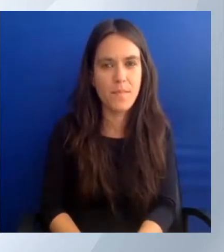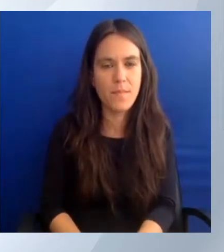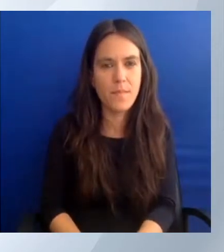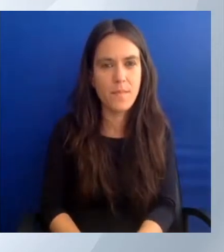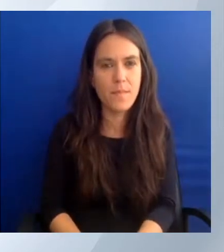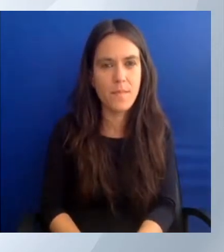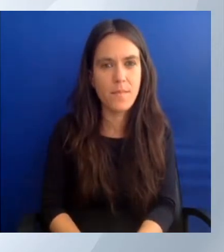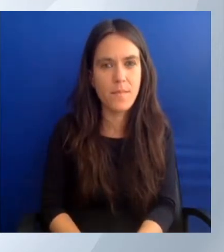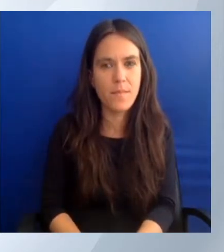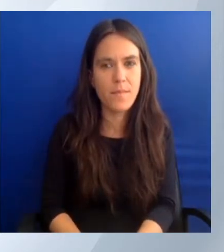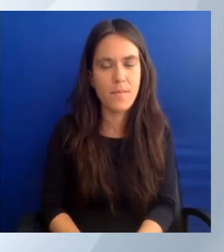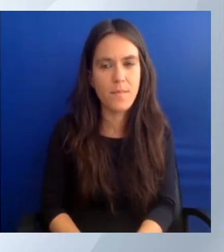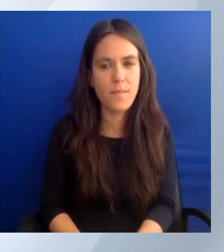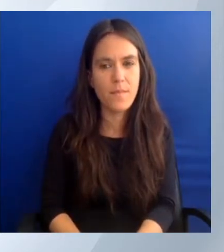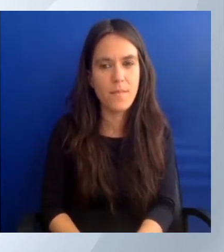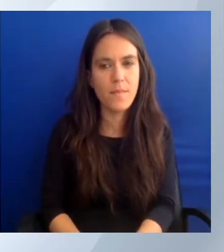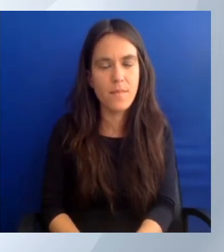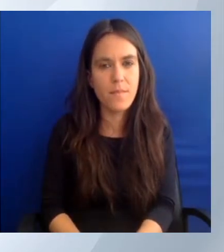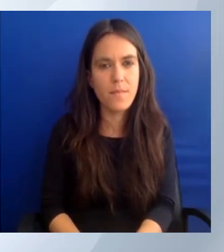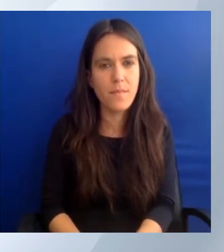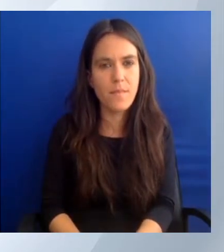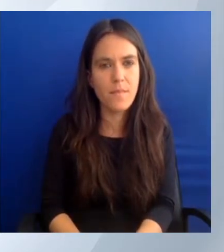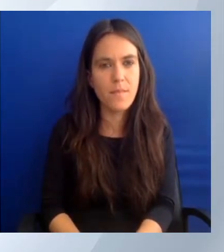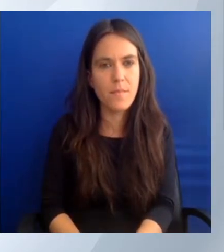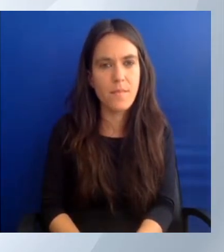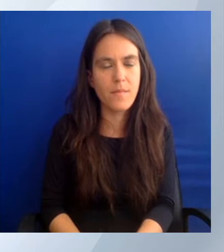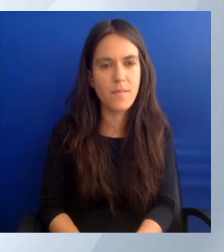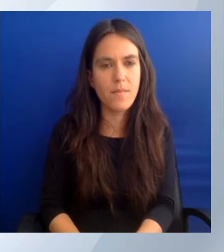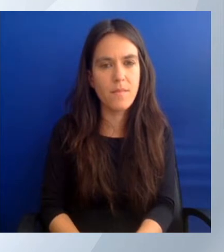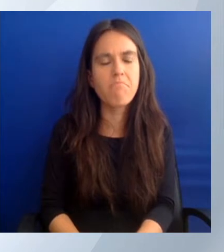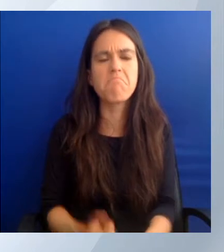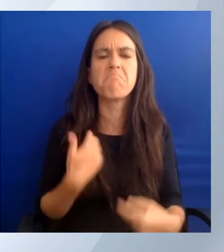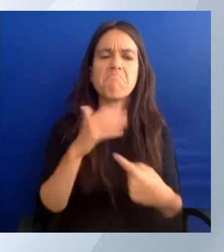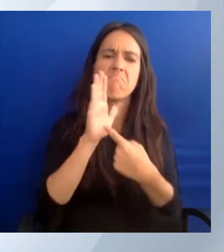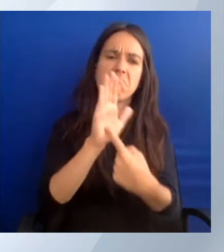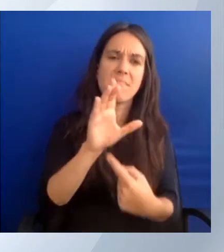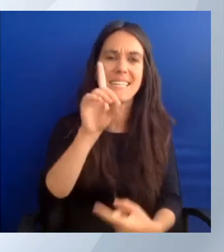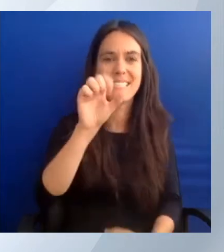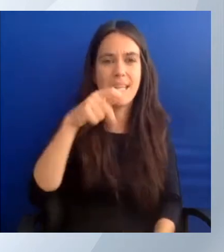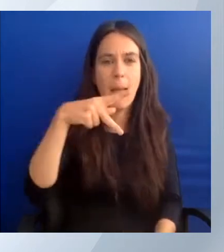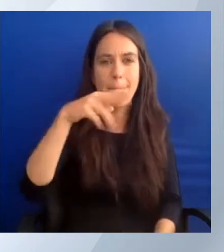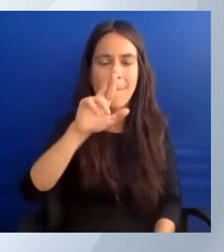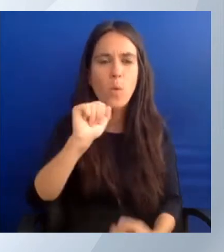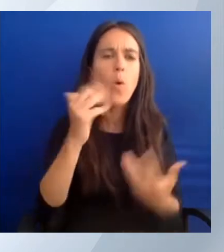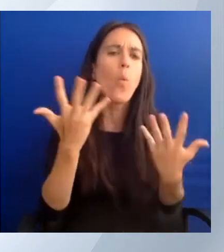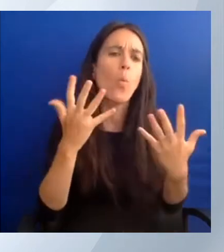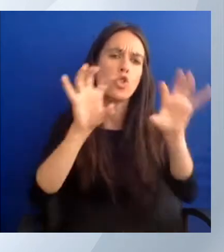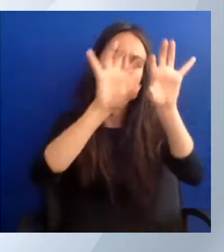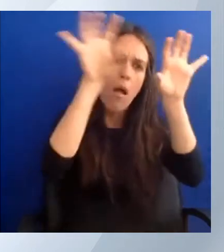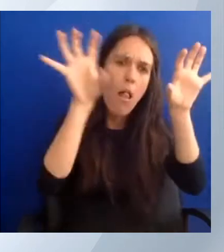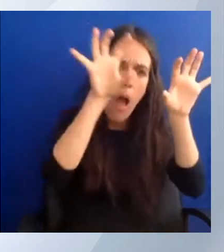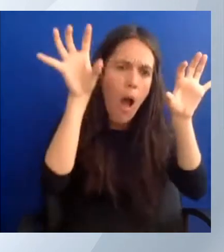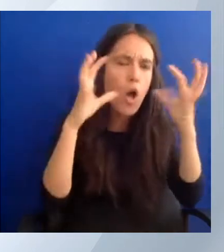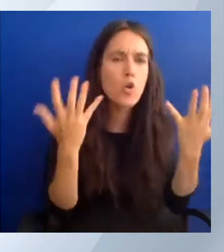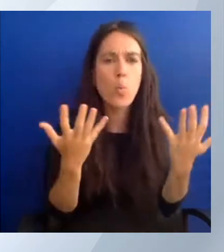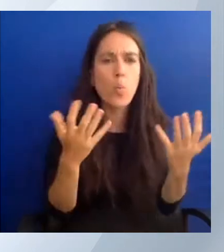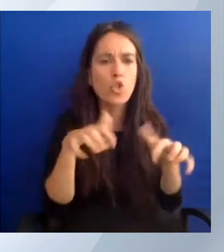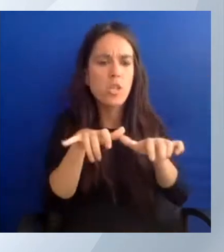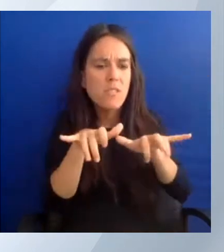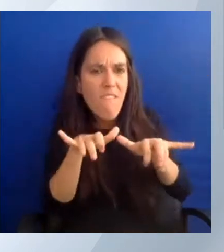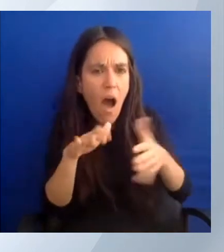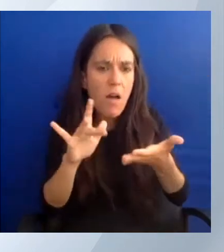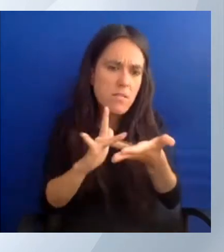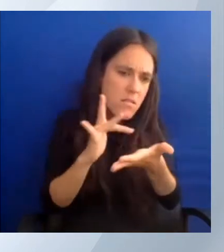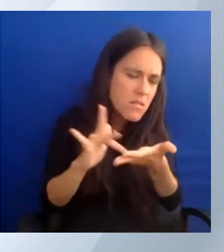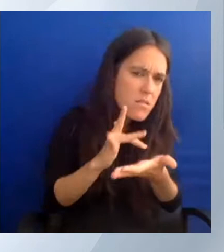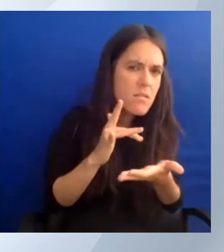Now I have shown you like what is Dapr, what devices or what clouds it works for. I'm also sure now I want to show you that how